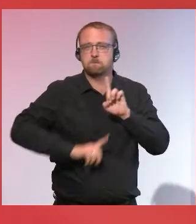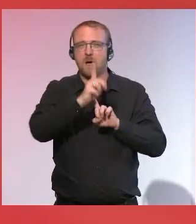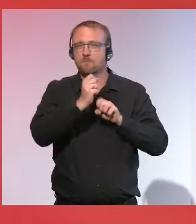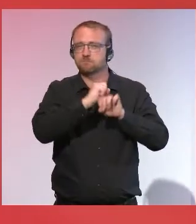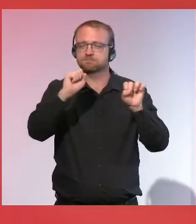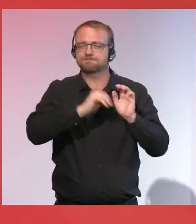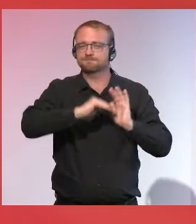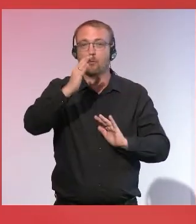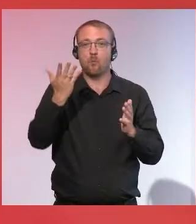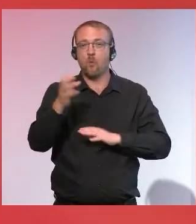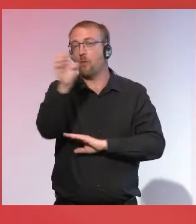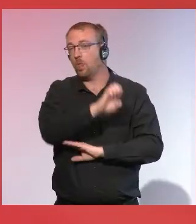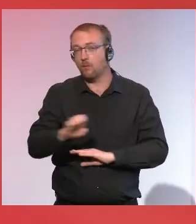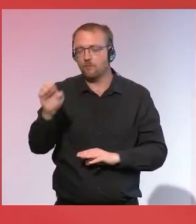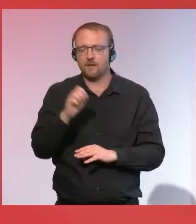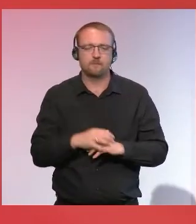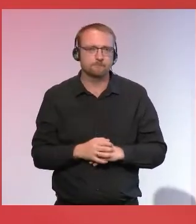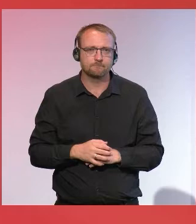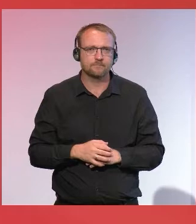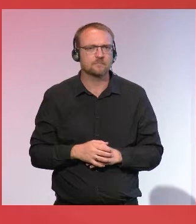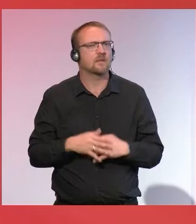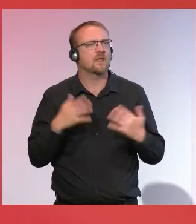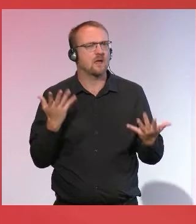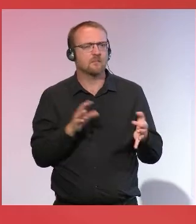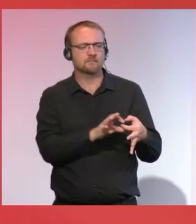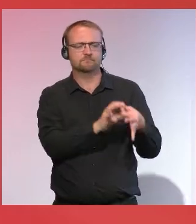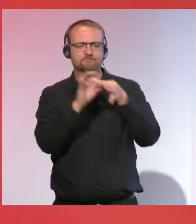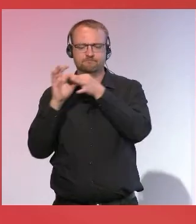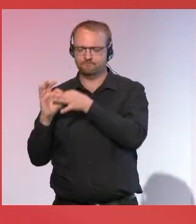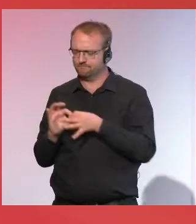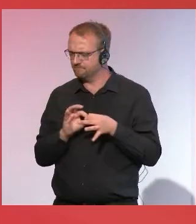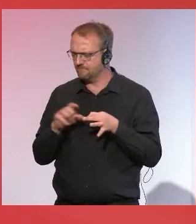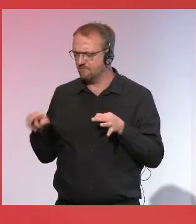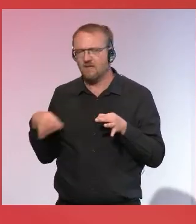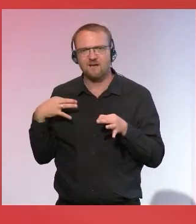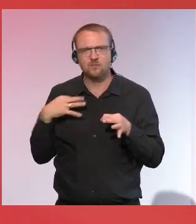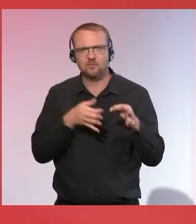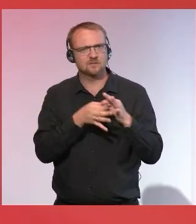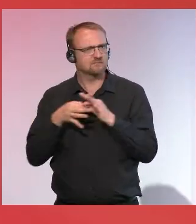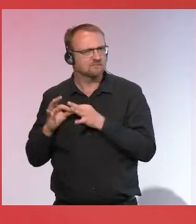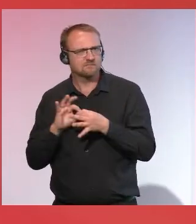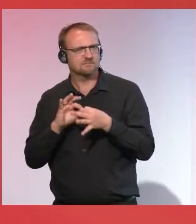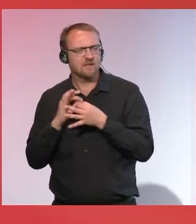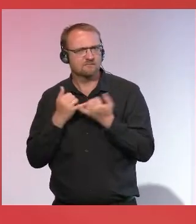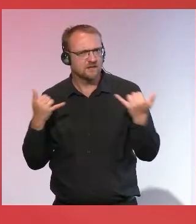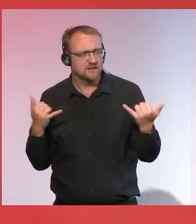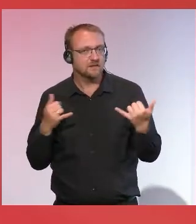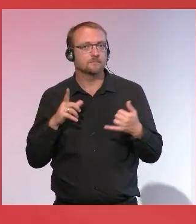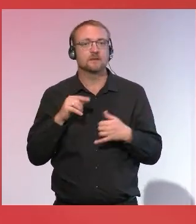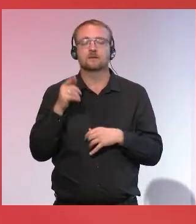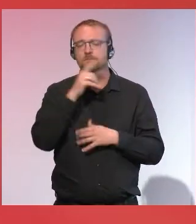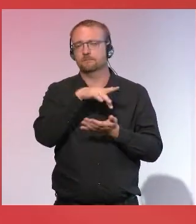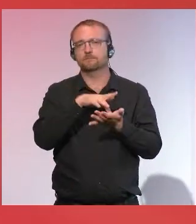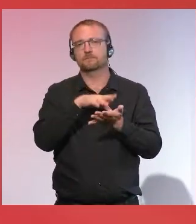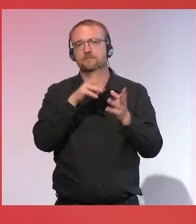So what does this mean for health? In the middle, you see those climate effects I was talking about, the rising temperatures, the rising sea